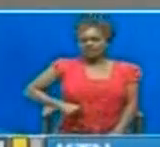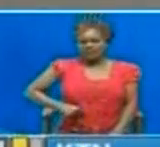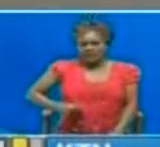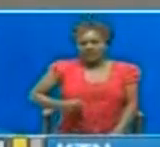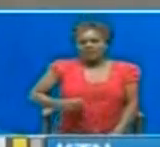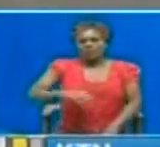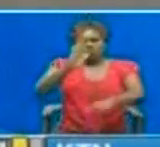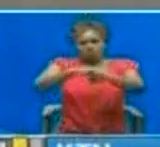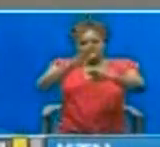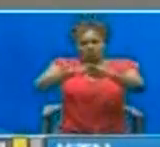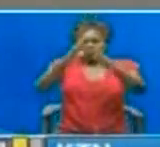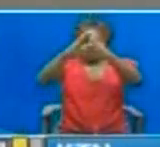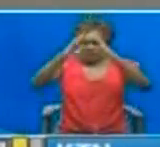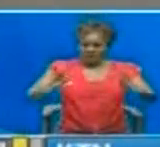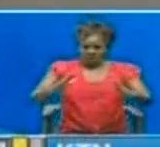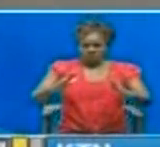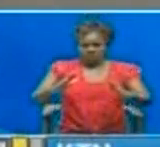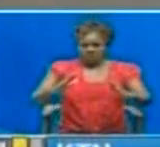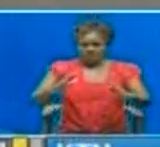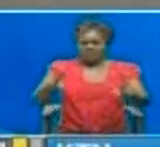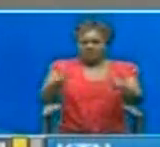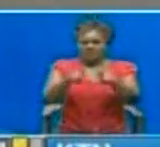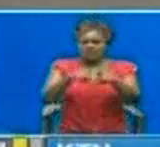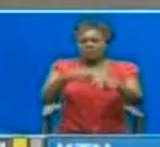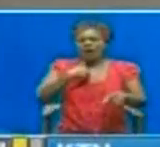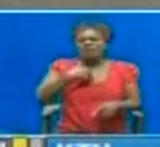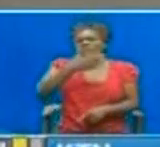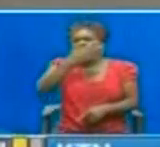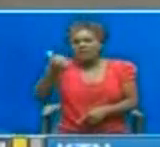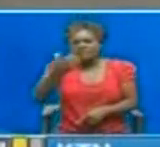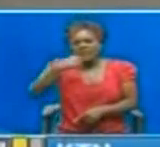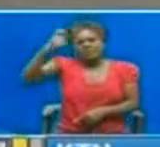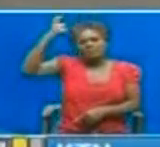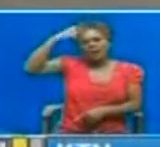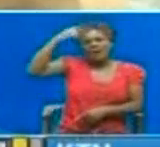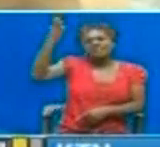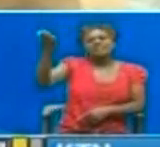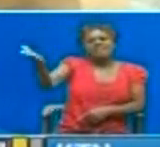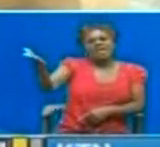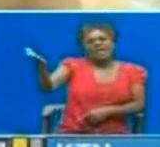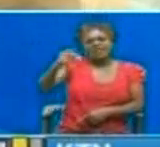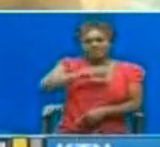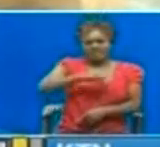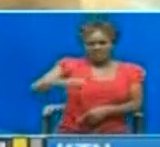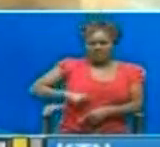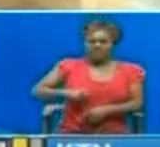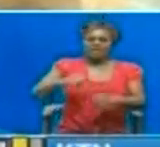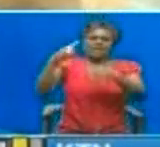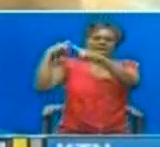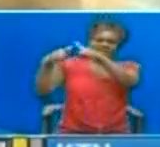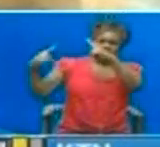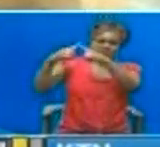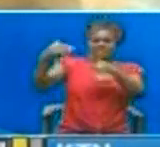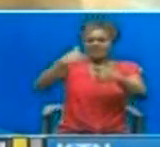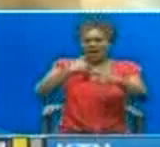house. Senate, we are fortunate, we have some of the best brains in this country within adequate